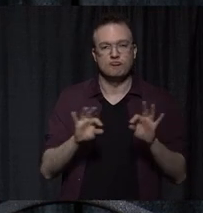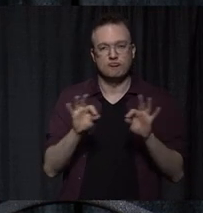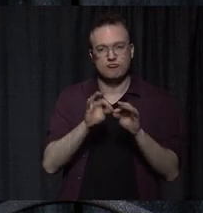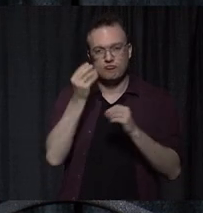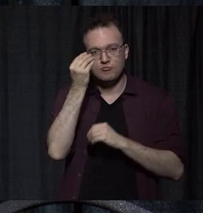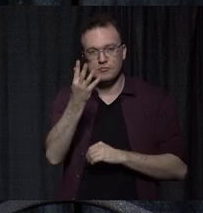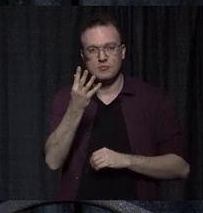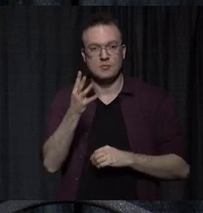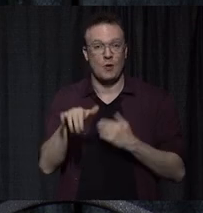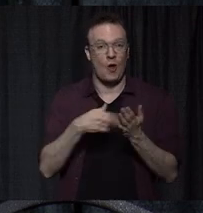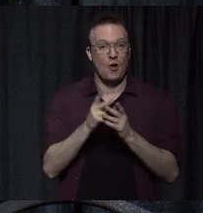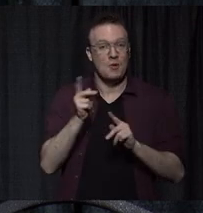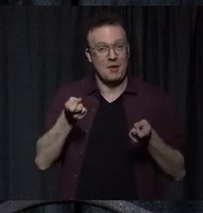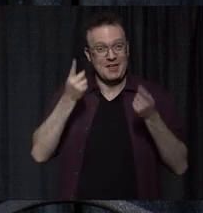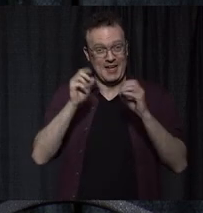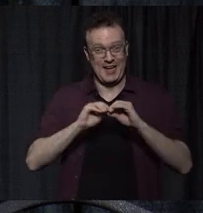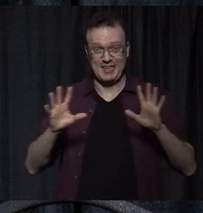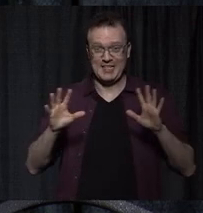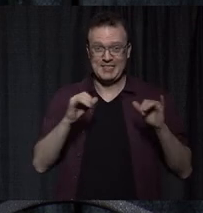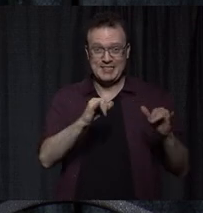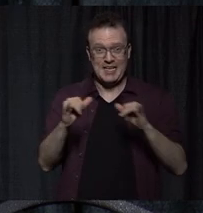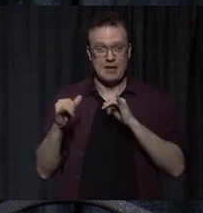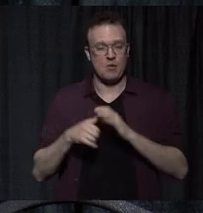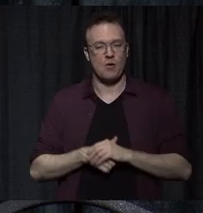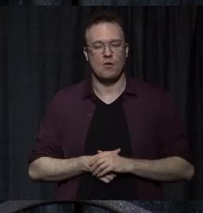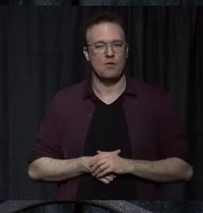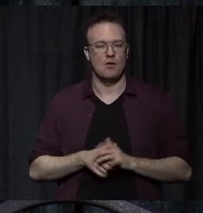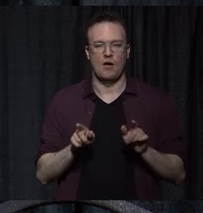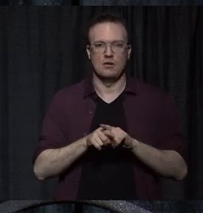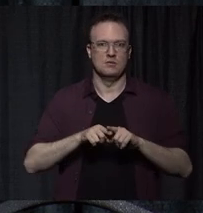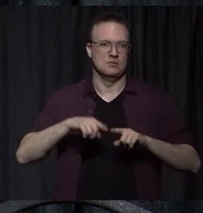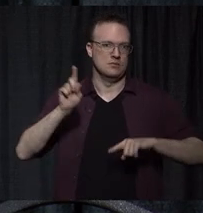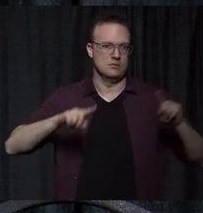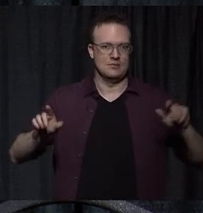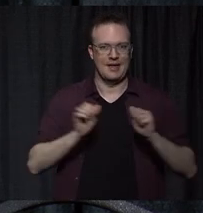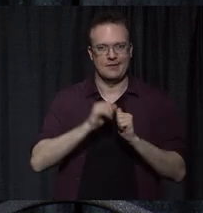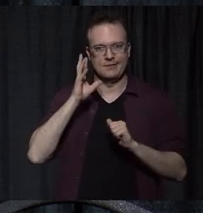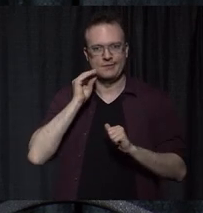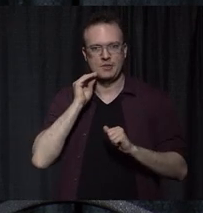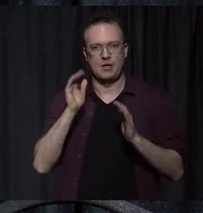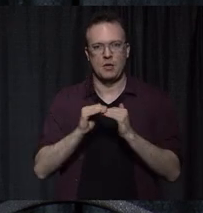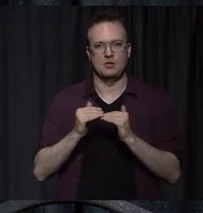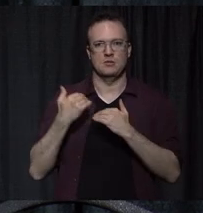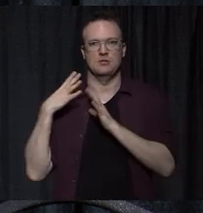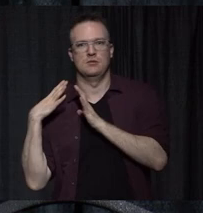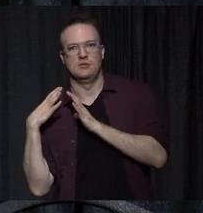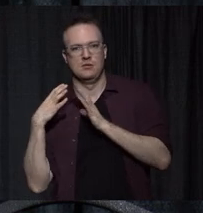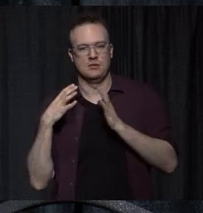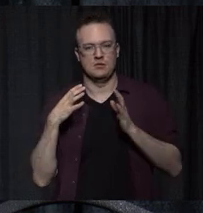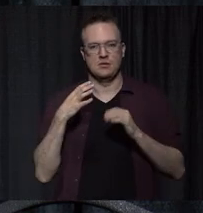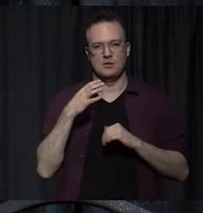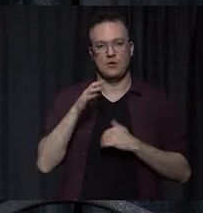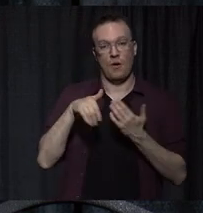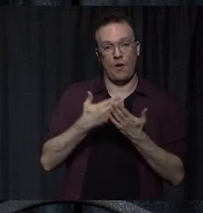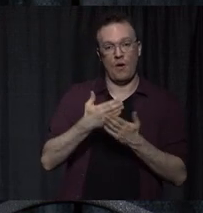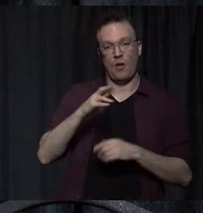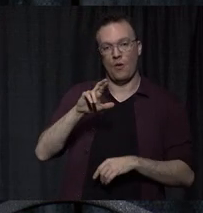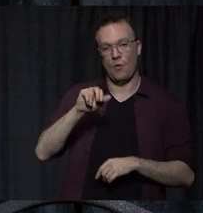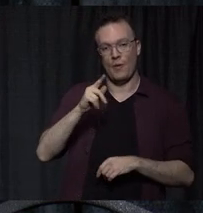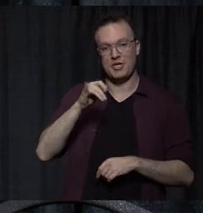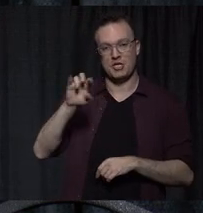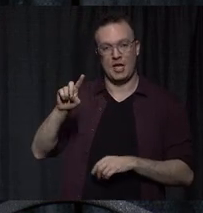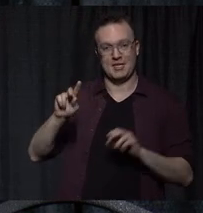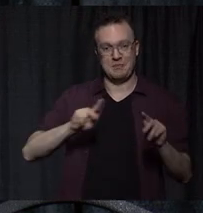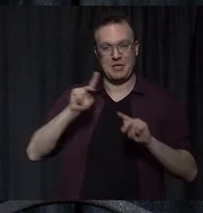not everybody knows what it's like, and there are varying degrees of it, right? So not all racialized people go through it